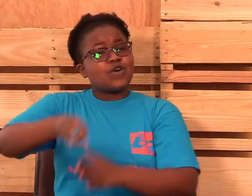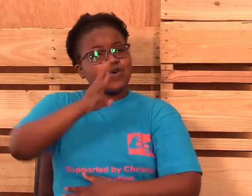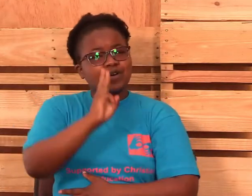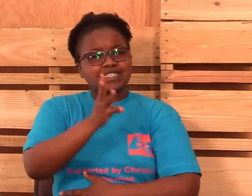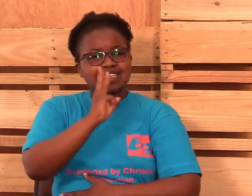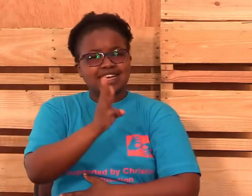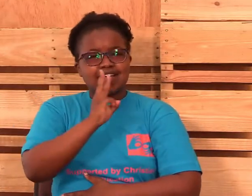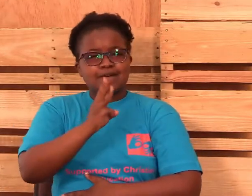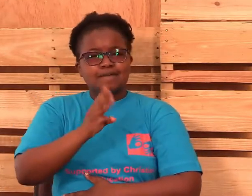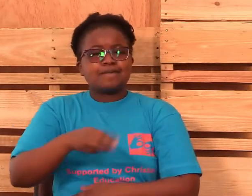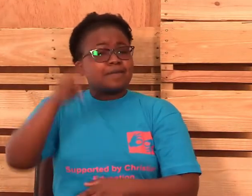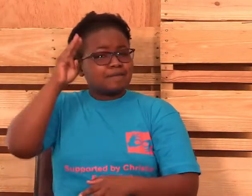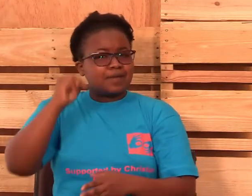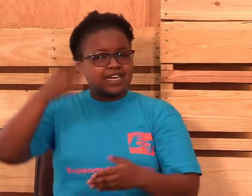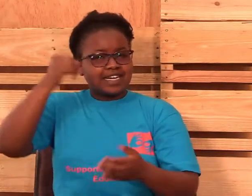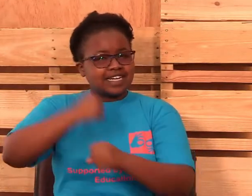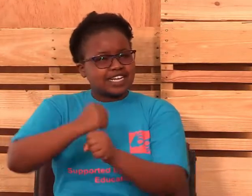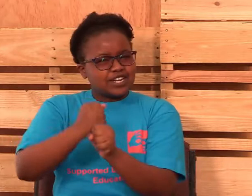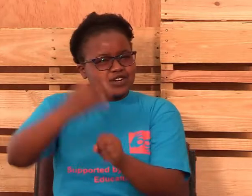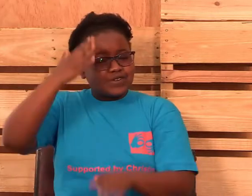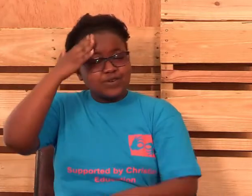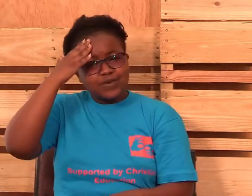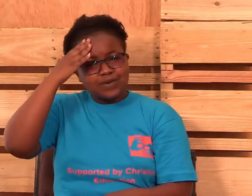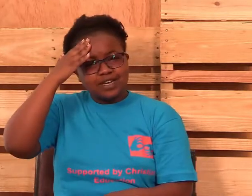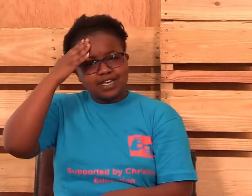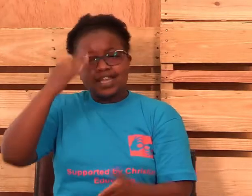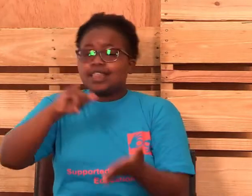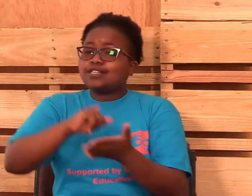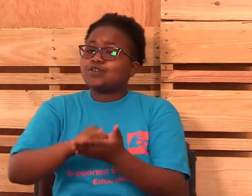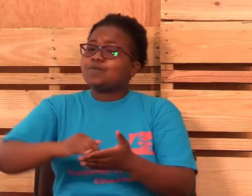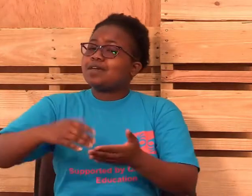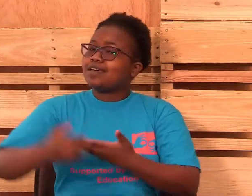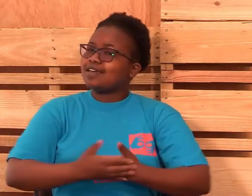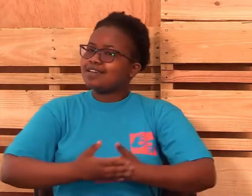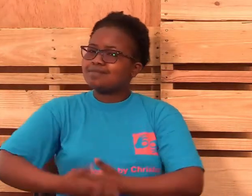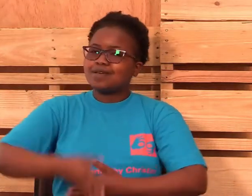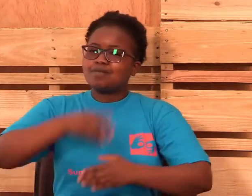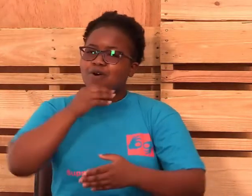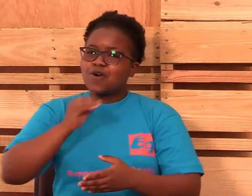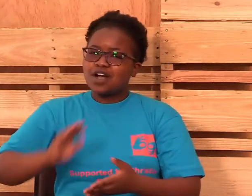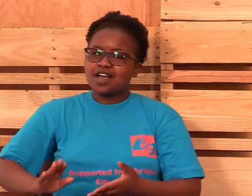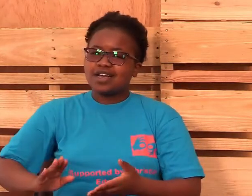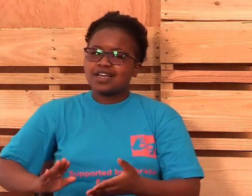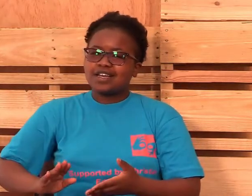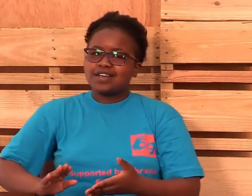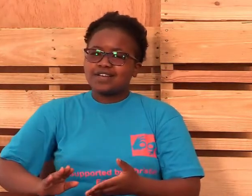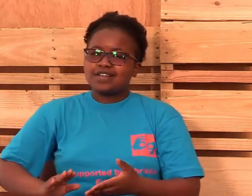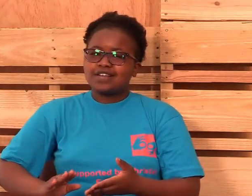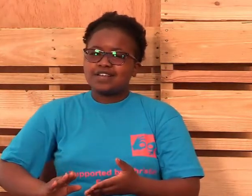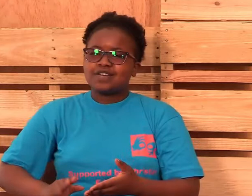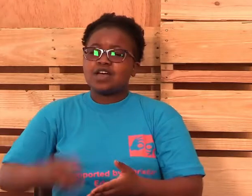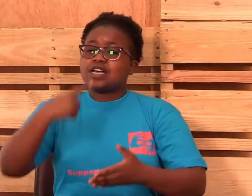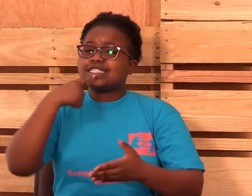on water? Mary, did you know that your baby boy